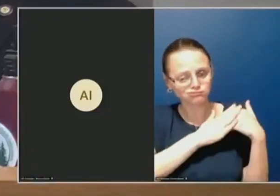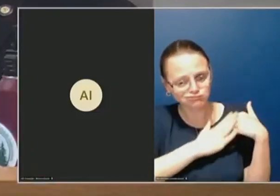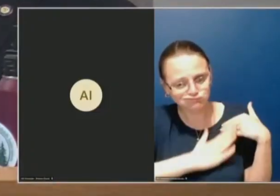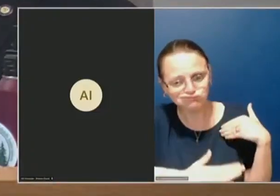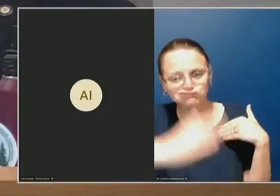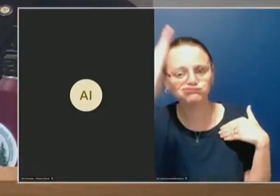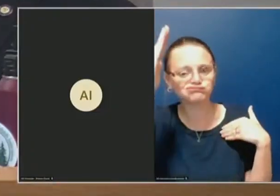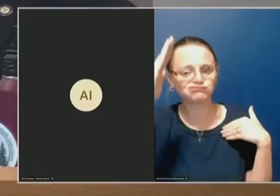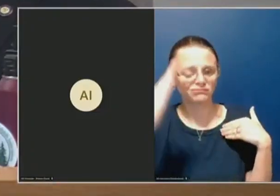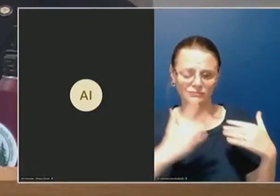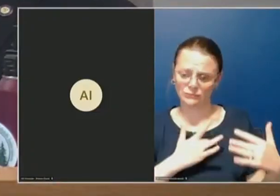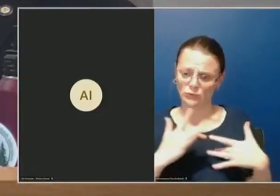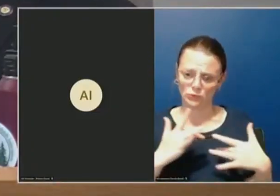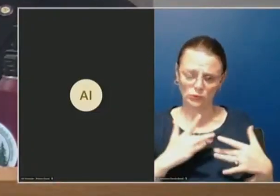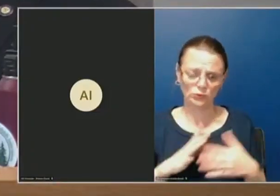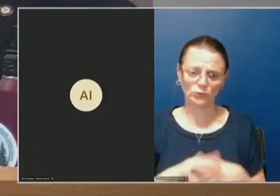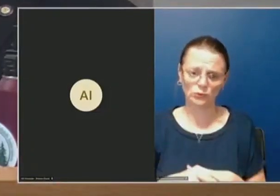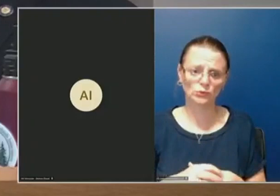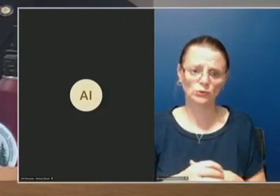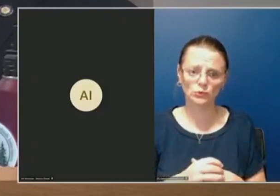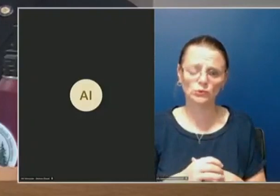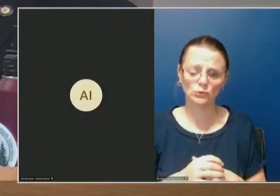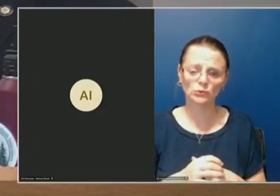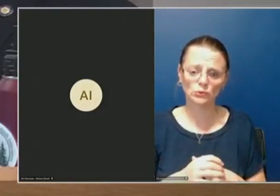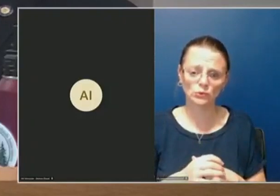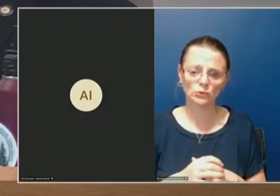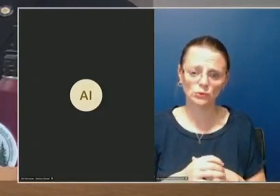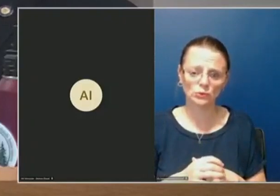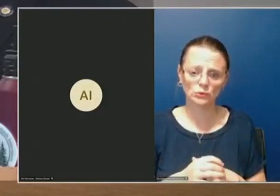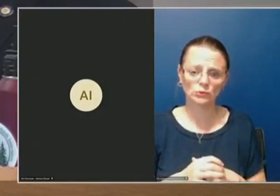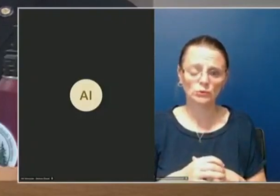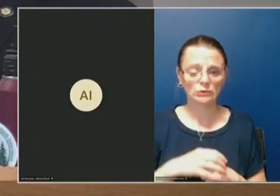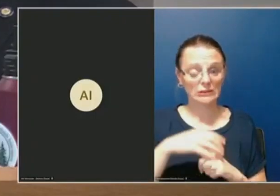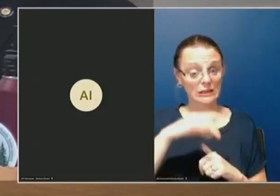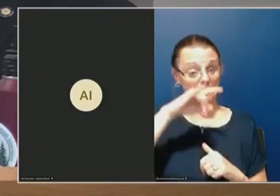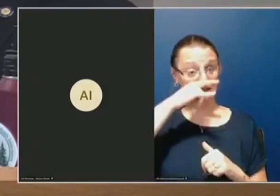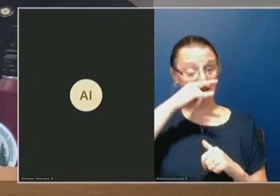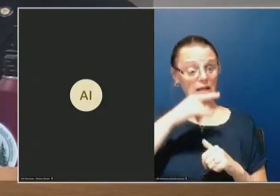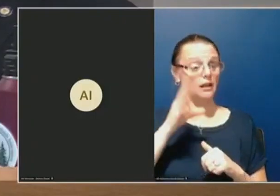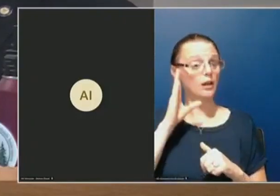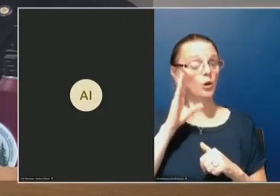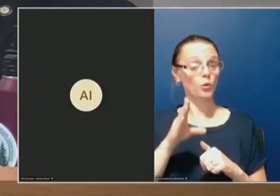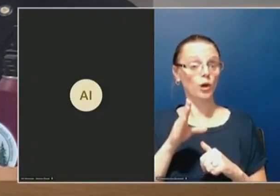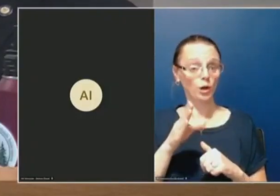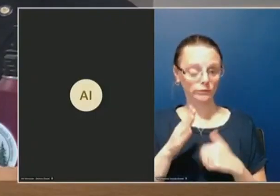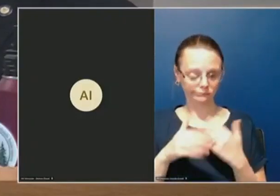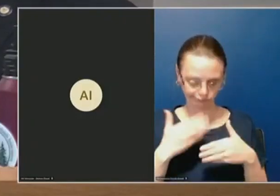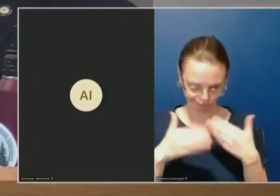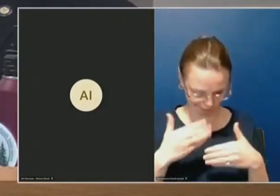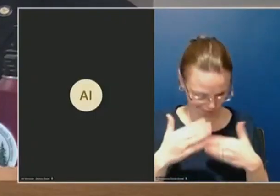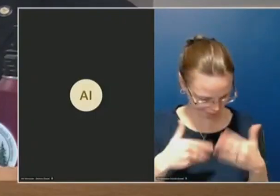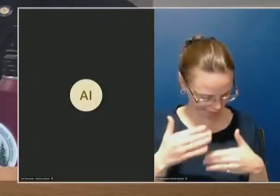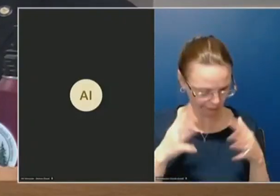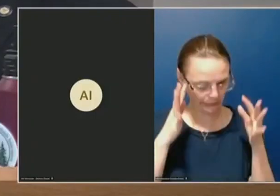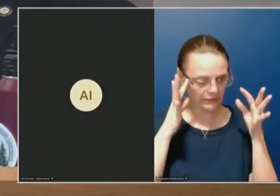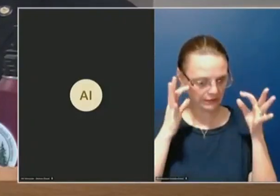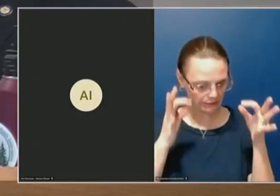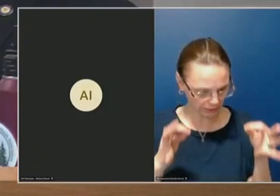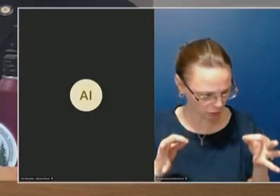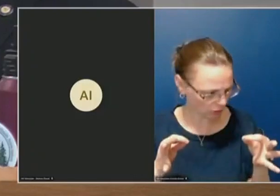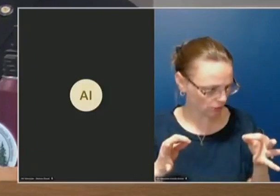have concerns that they're going to go down a path, for whatever reason, social pressures, poor decision-making